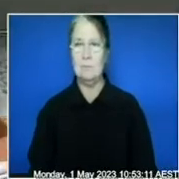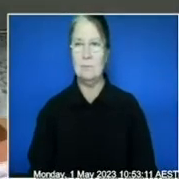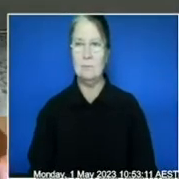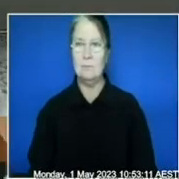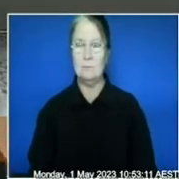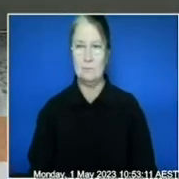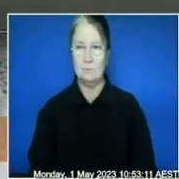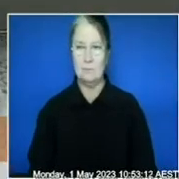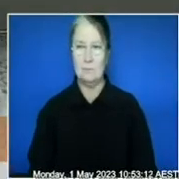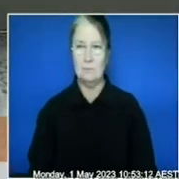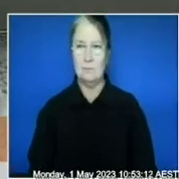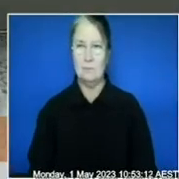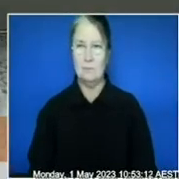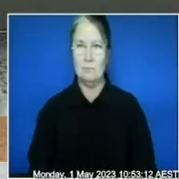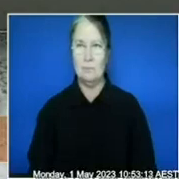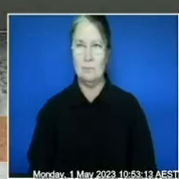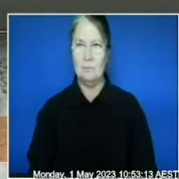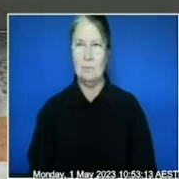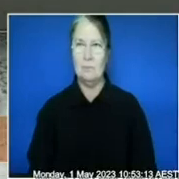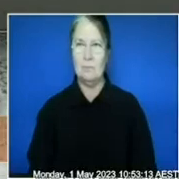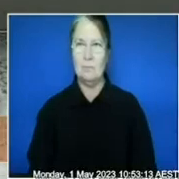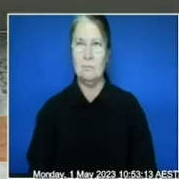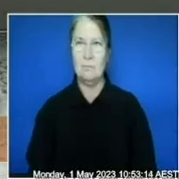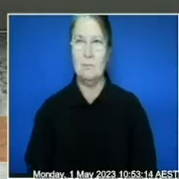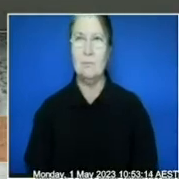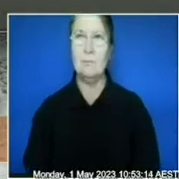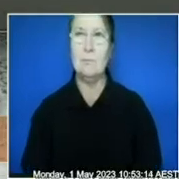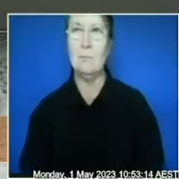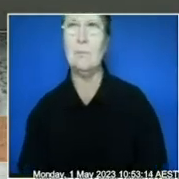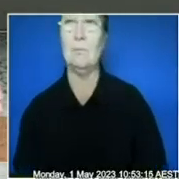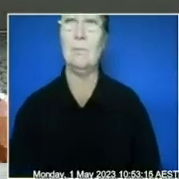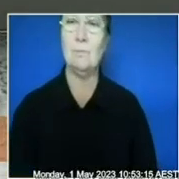Sorry, it is a part of seeing the clear light of day.